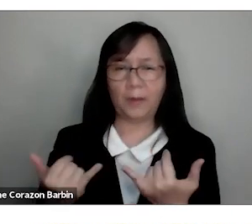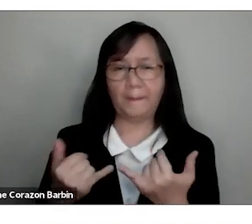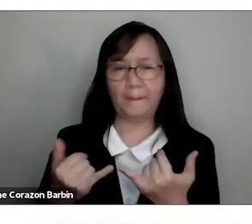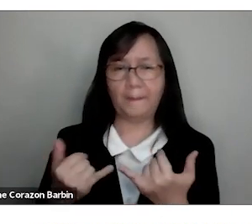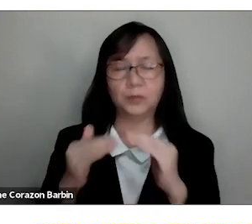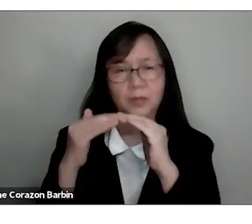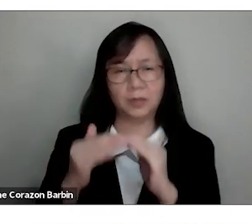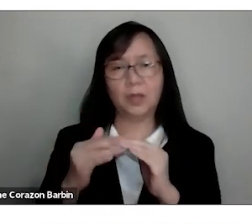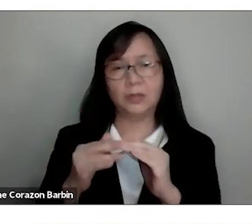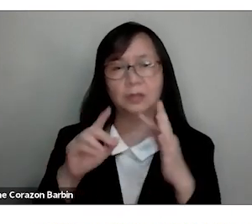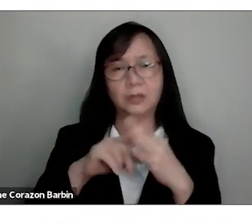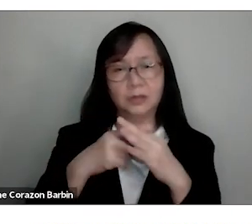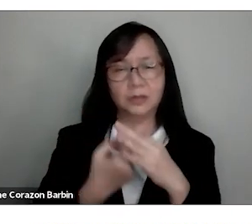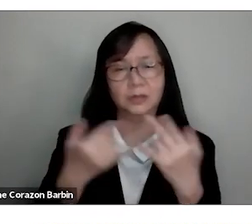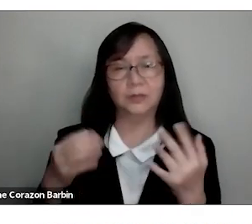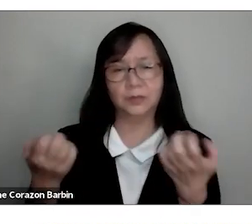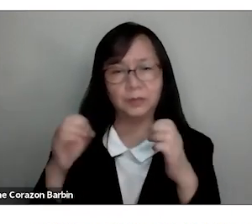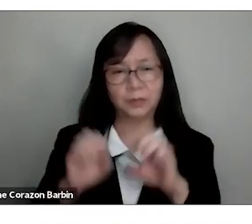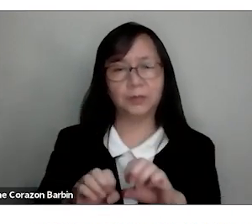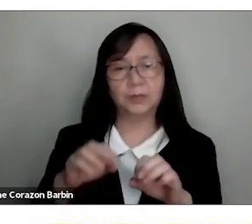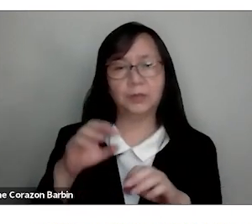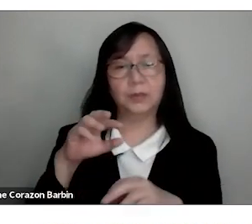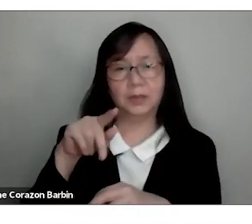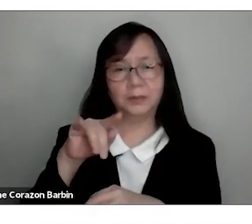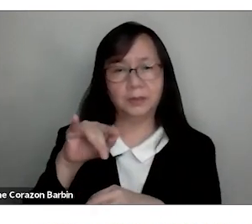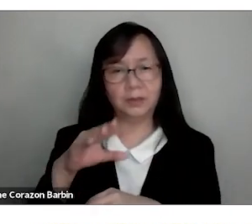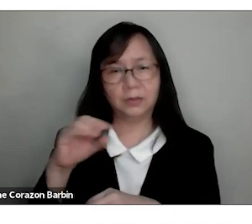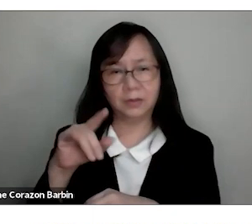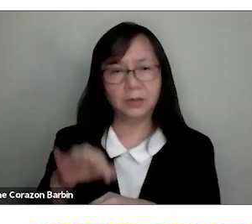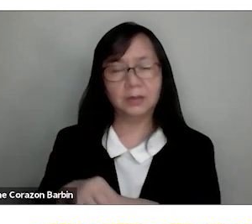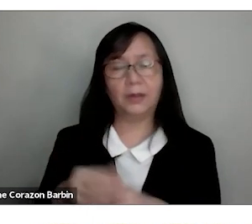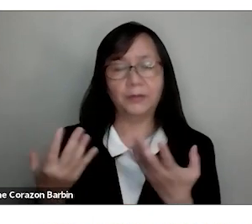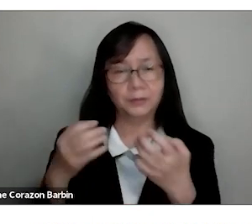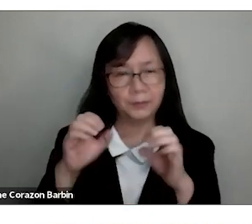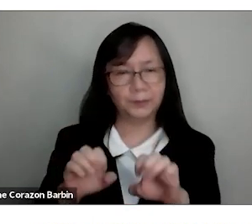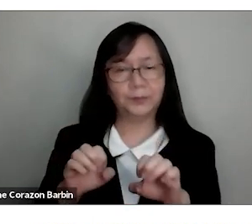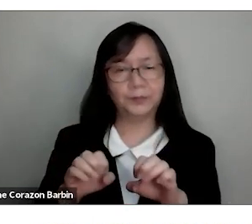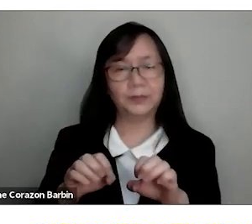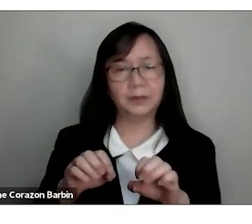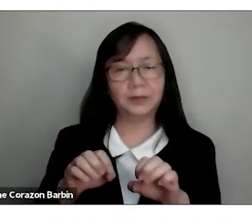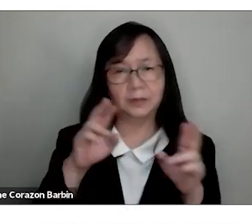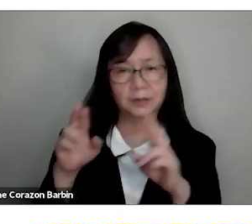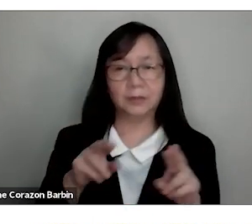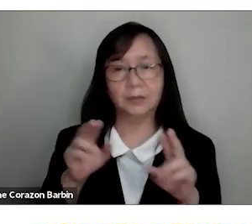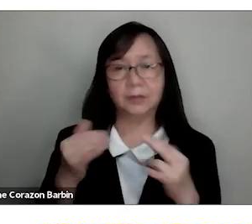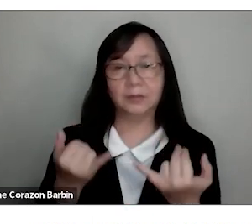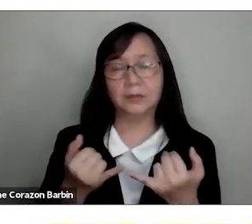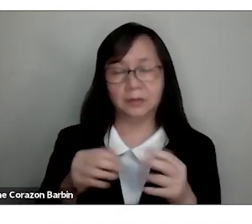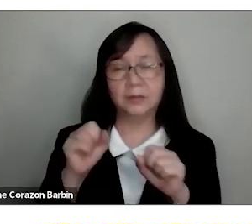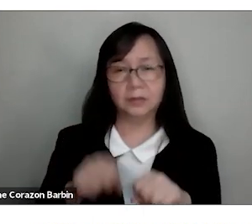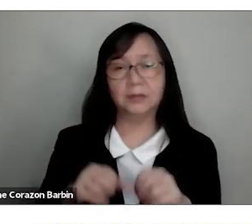event on the RPA on COEA. This event, the recording of the event is still